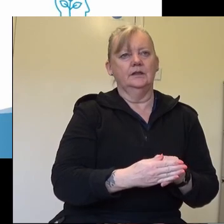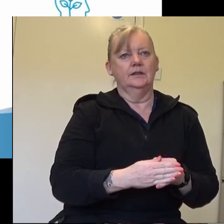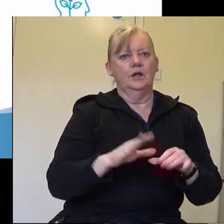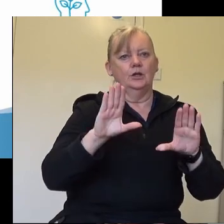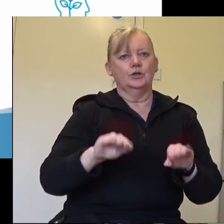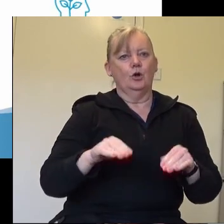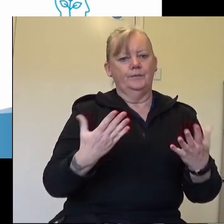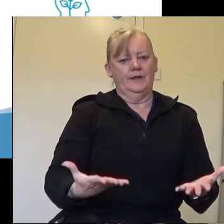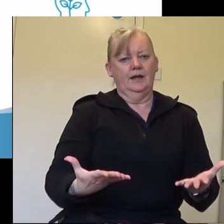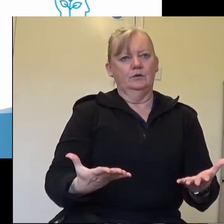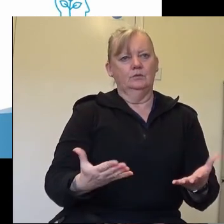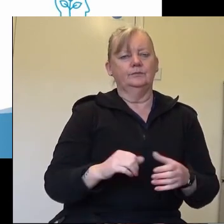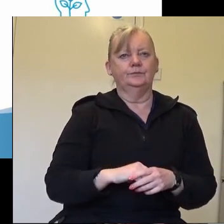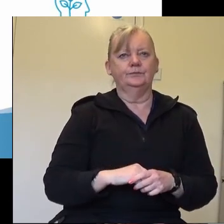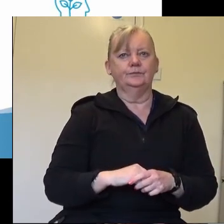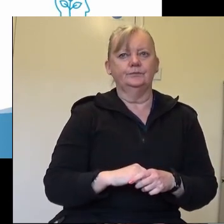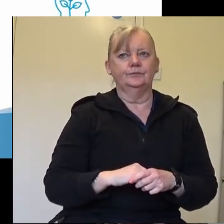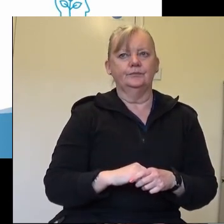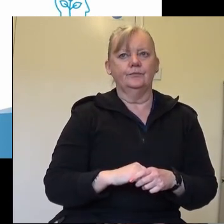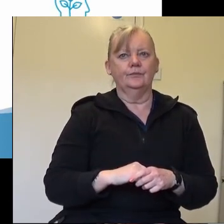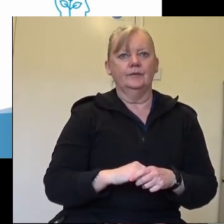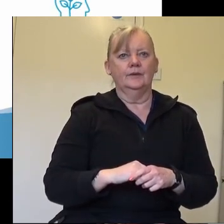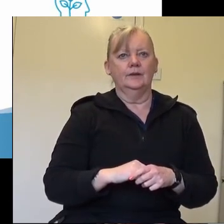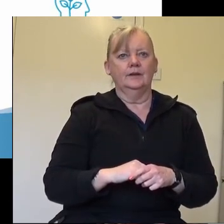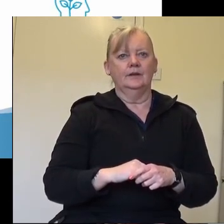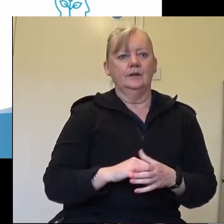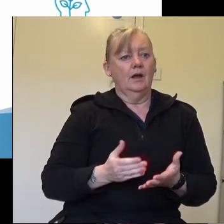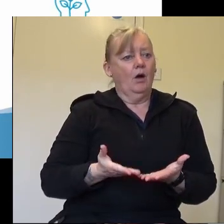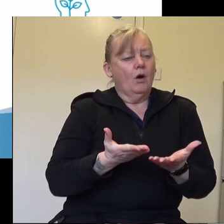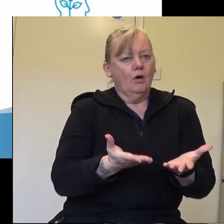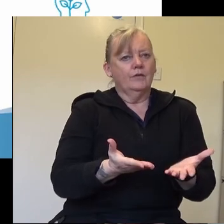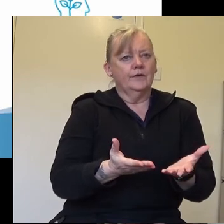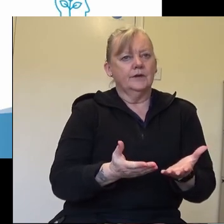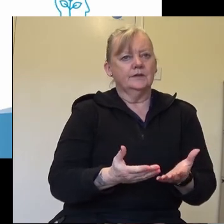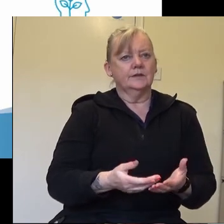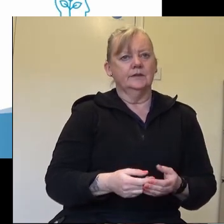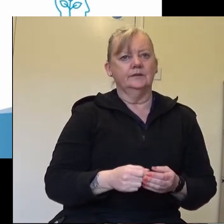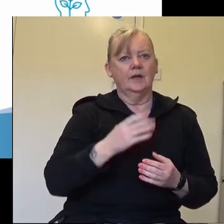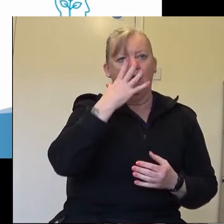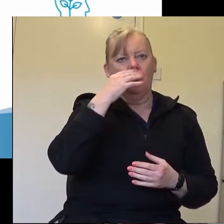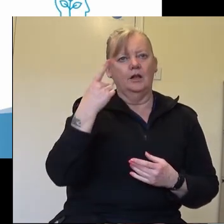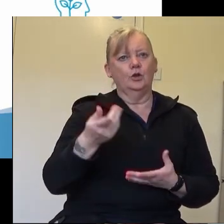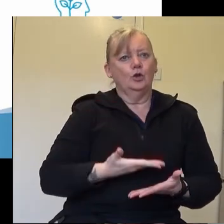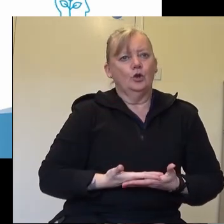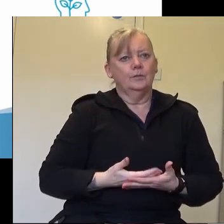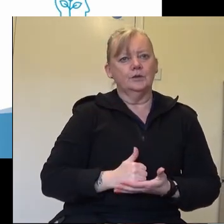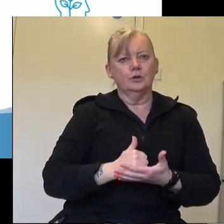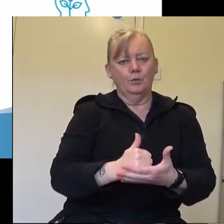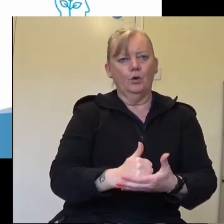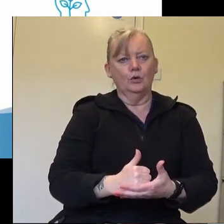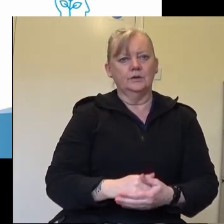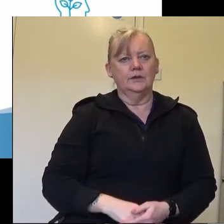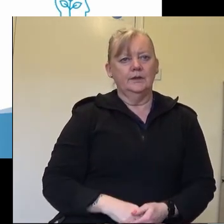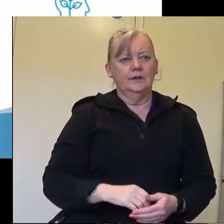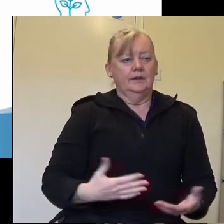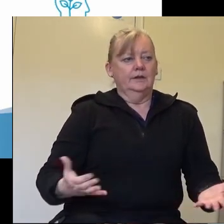and the last slide is about Stop It Now, which basically offers anonymous and confidential support